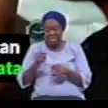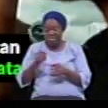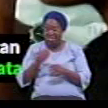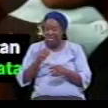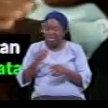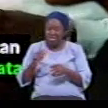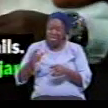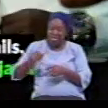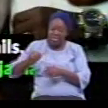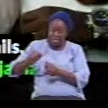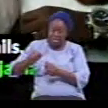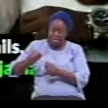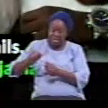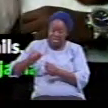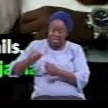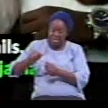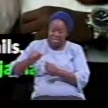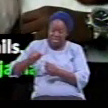Jesus